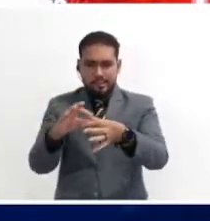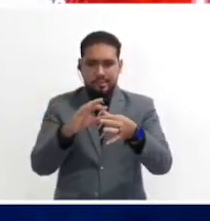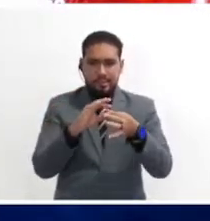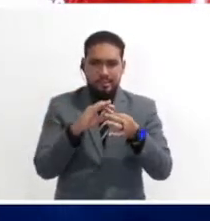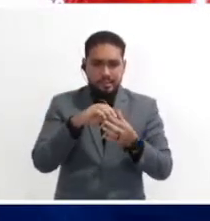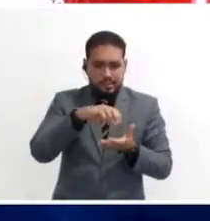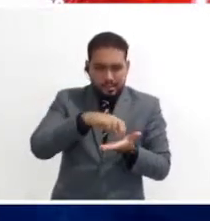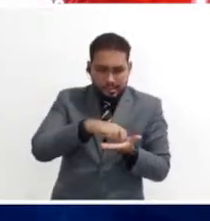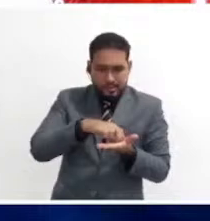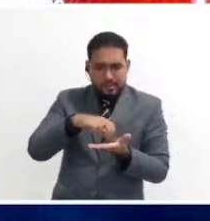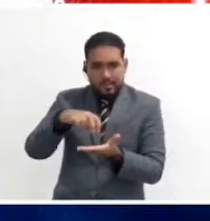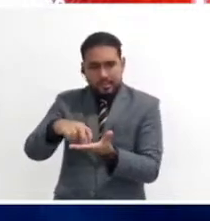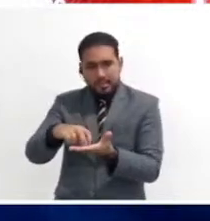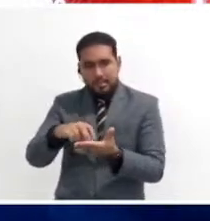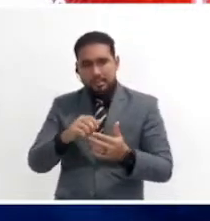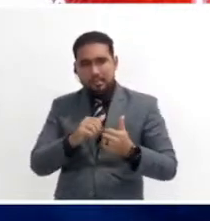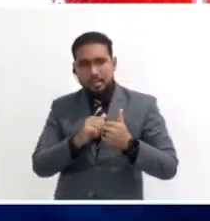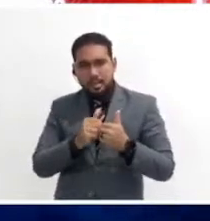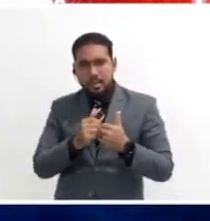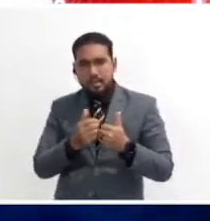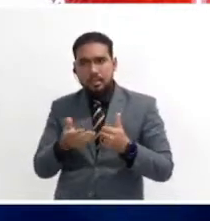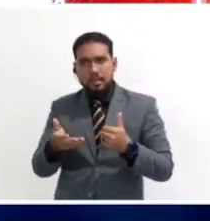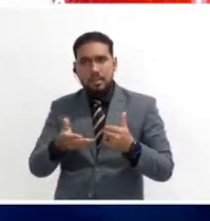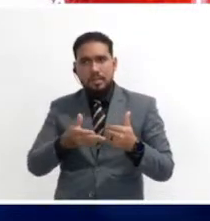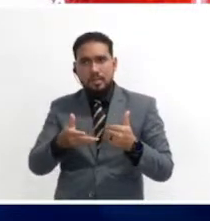literally stringing a